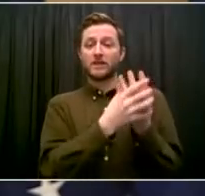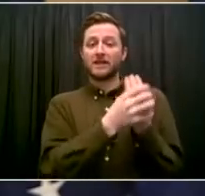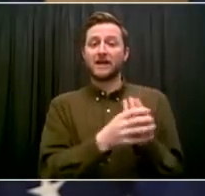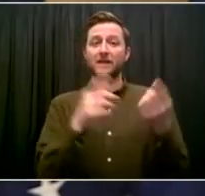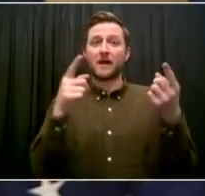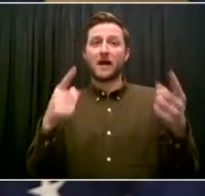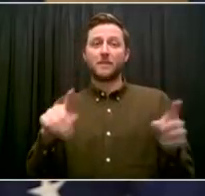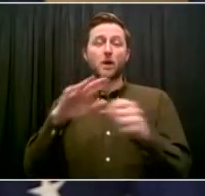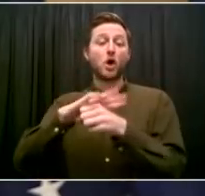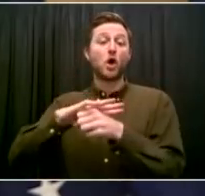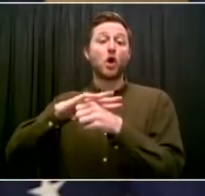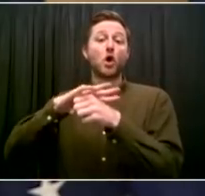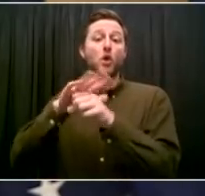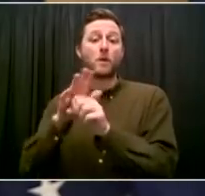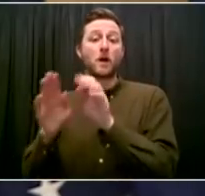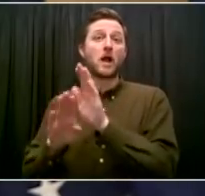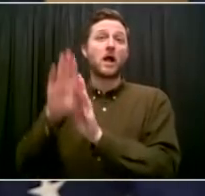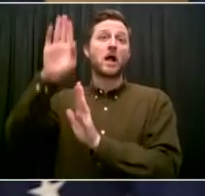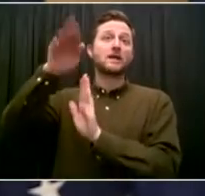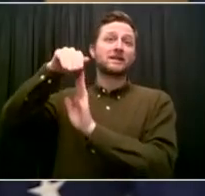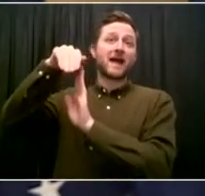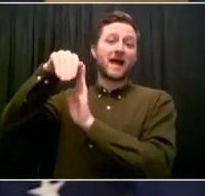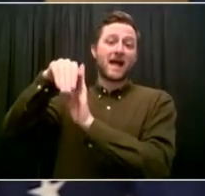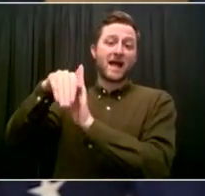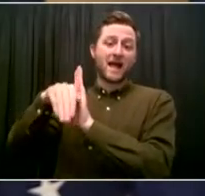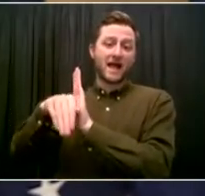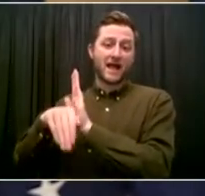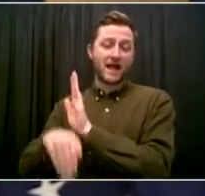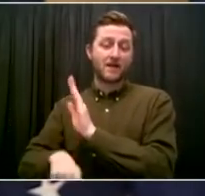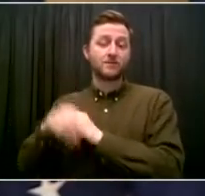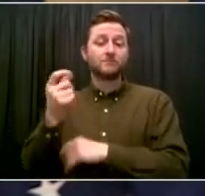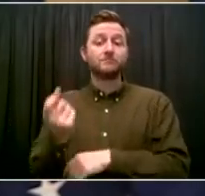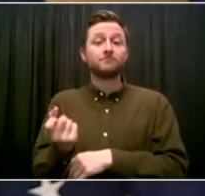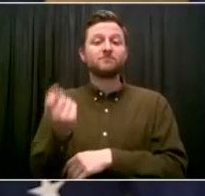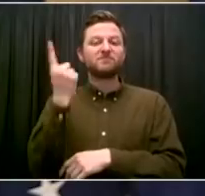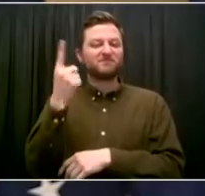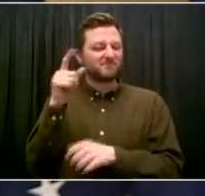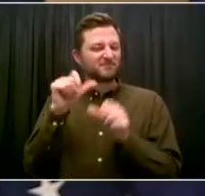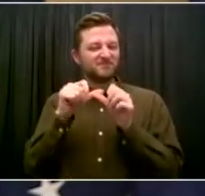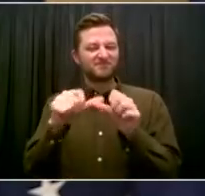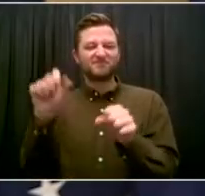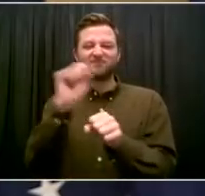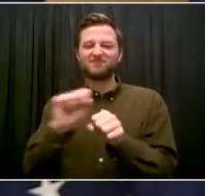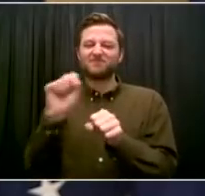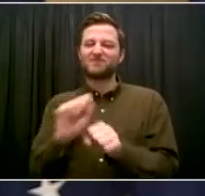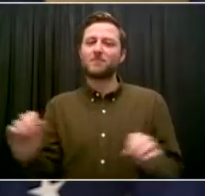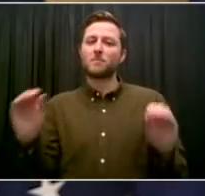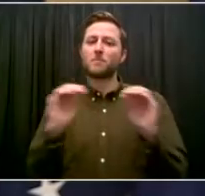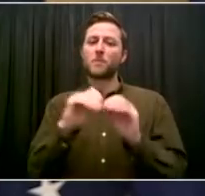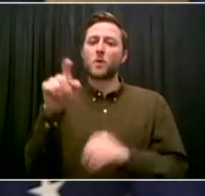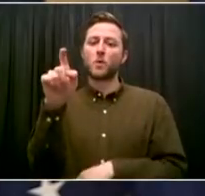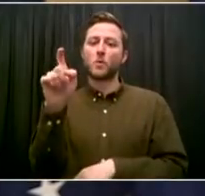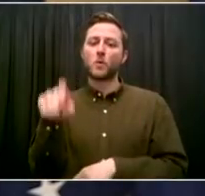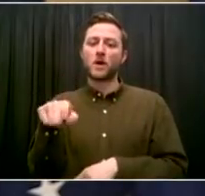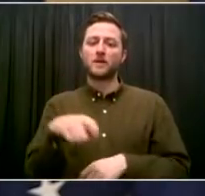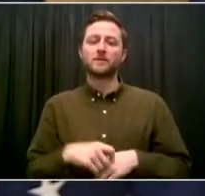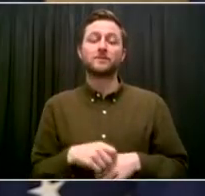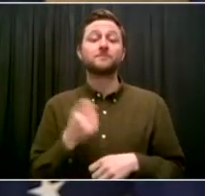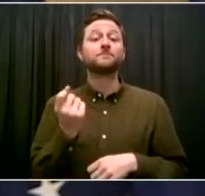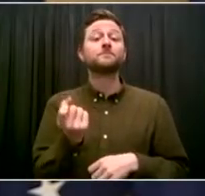still have more work to do to reach the base. Our 7-day average of daily new cases is